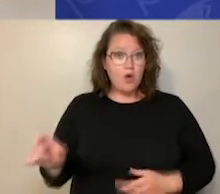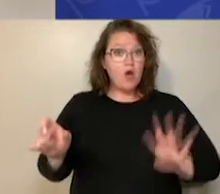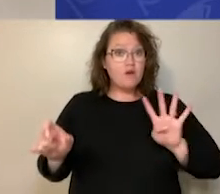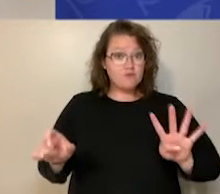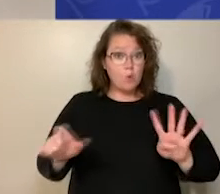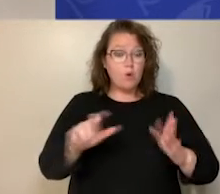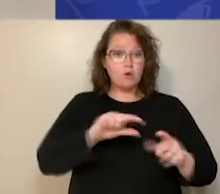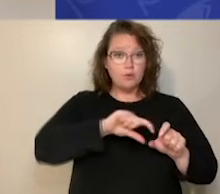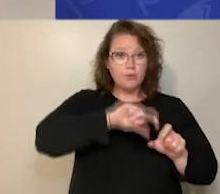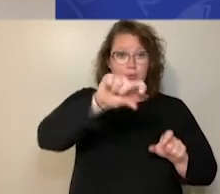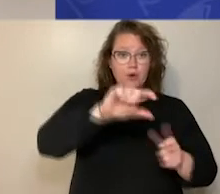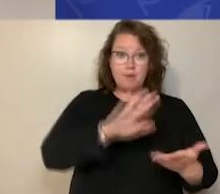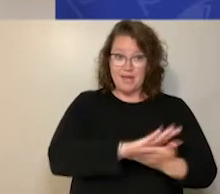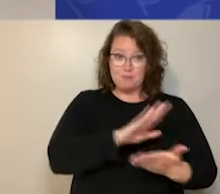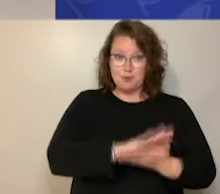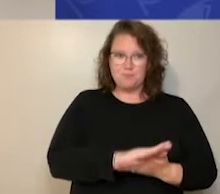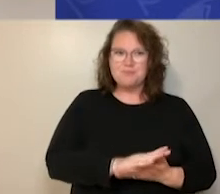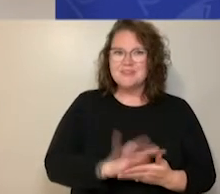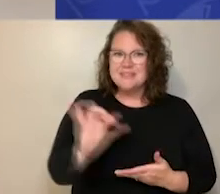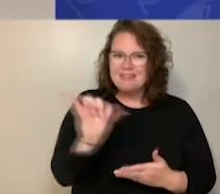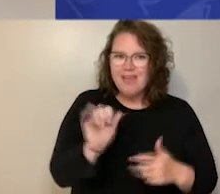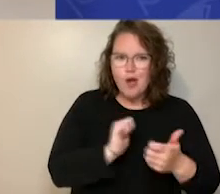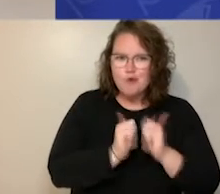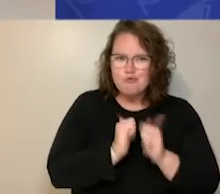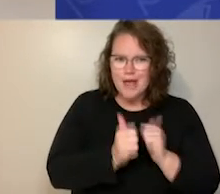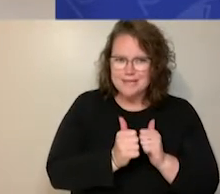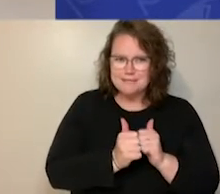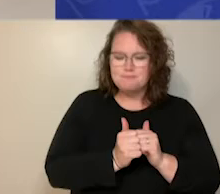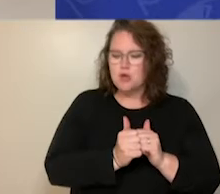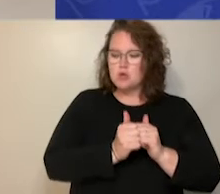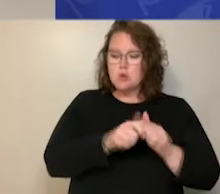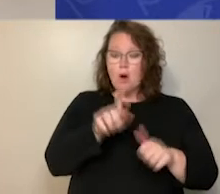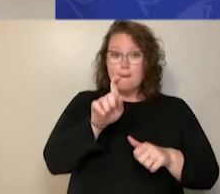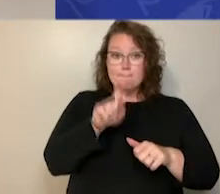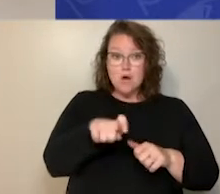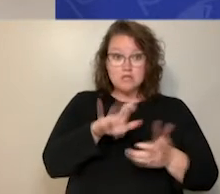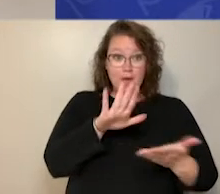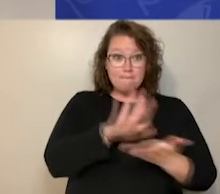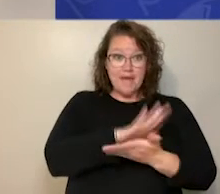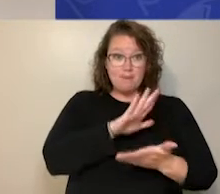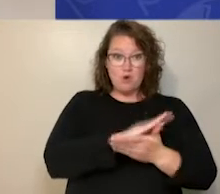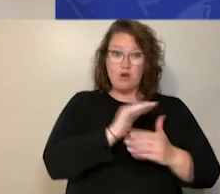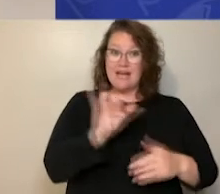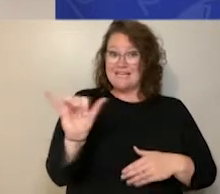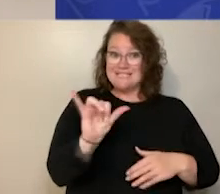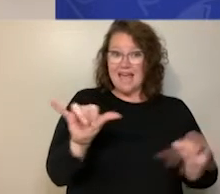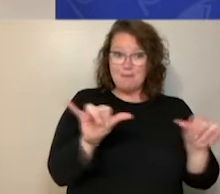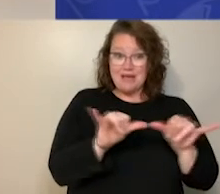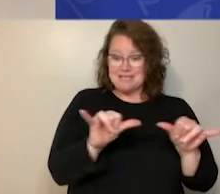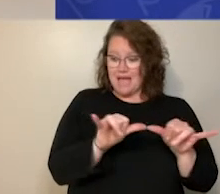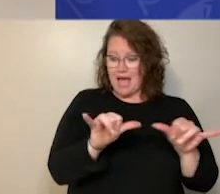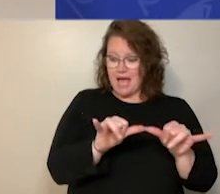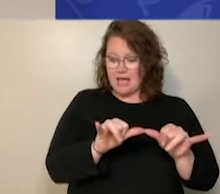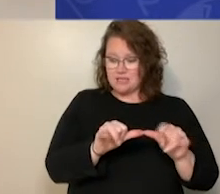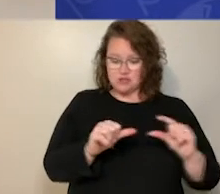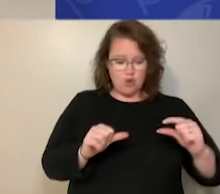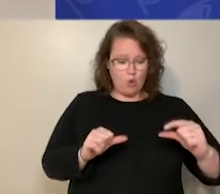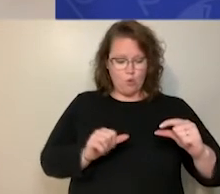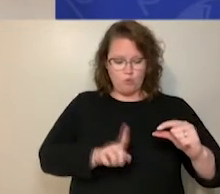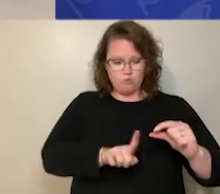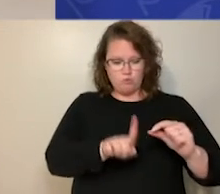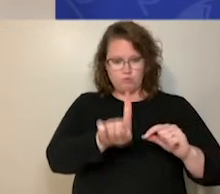So you're going to put the marker about 1 inch or the top of your finger above